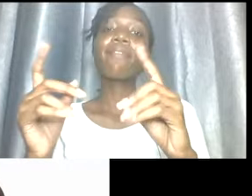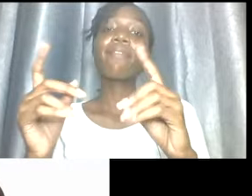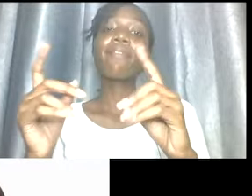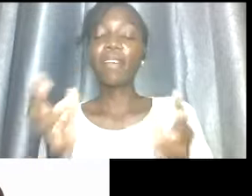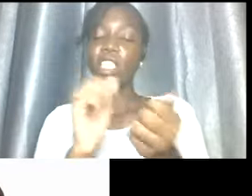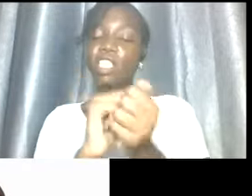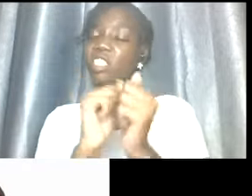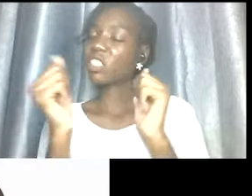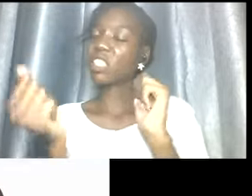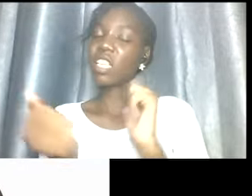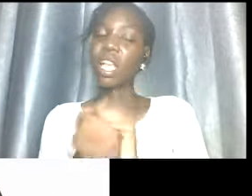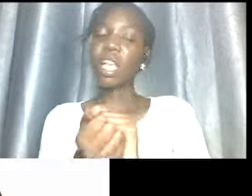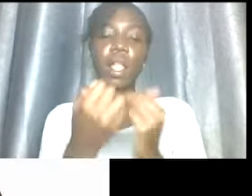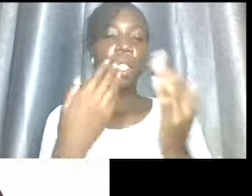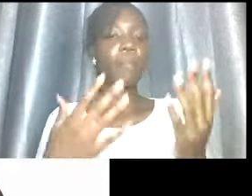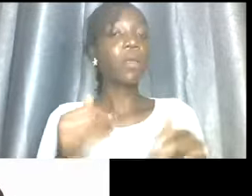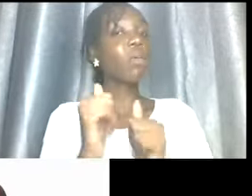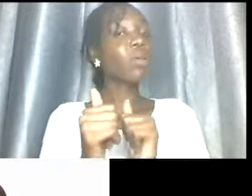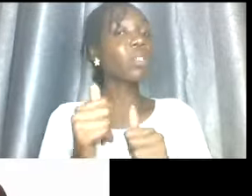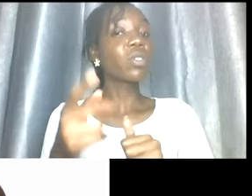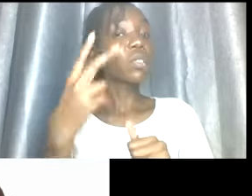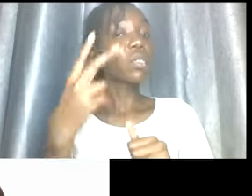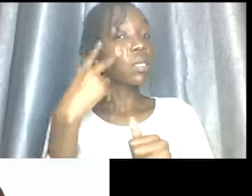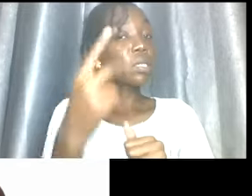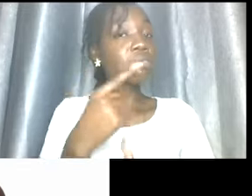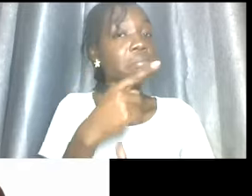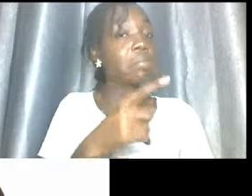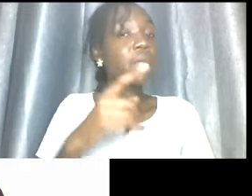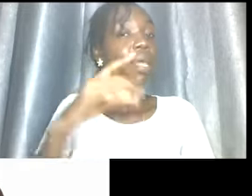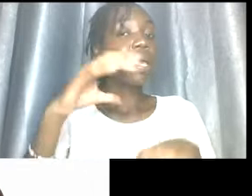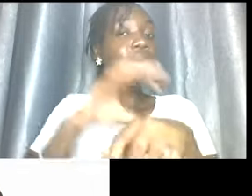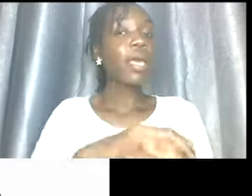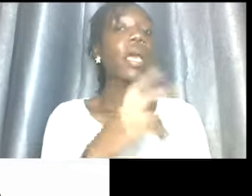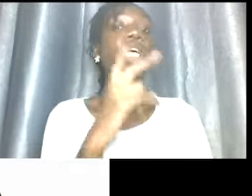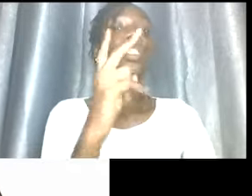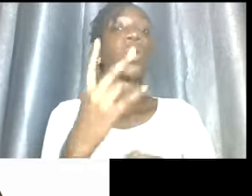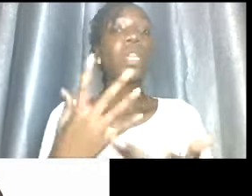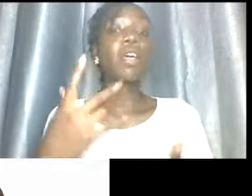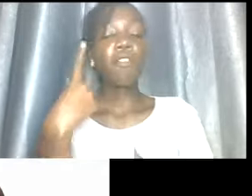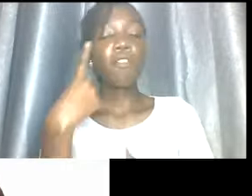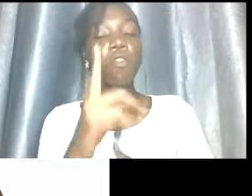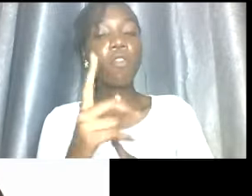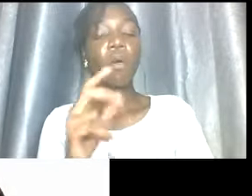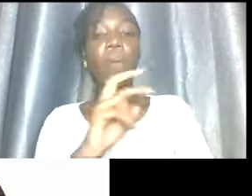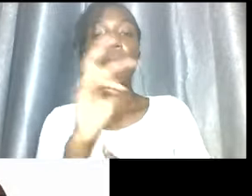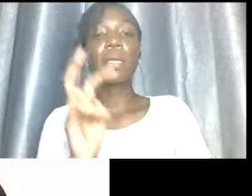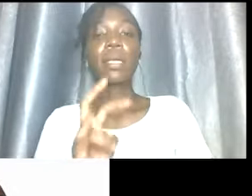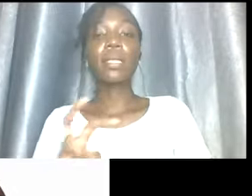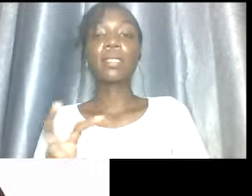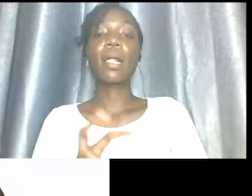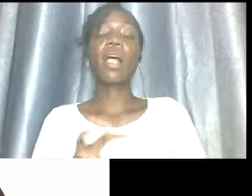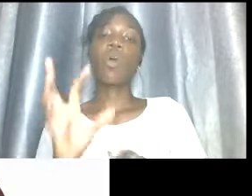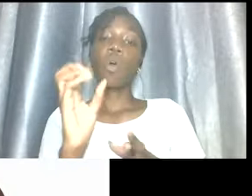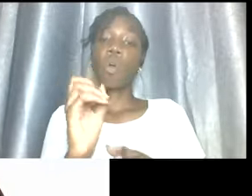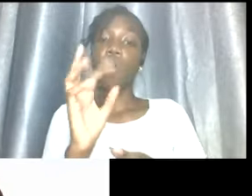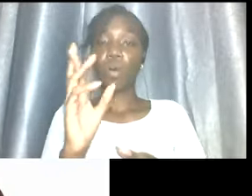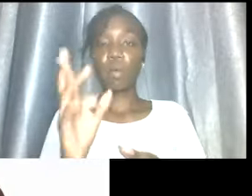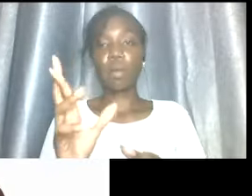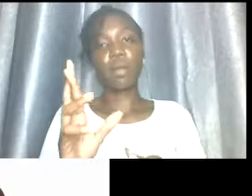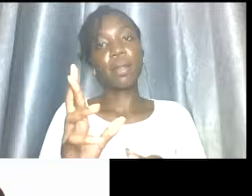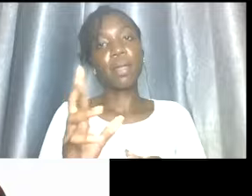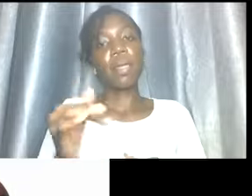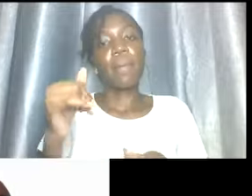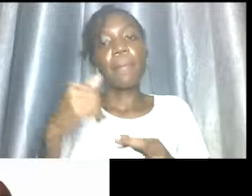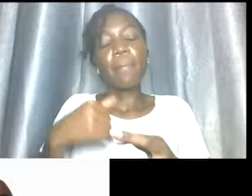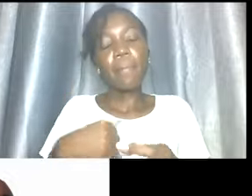is, instead of Grace getting 2 toppings on a pizza, Grace got a third topping or a specialty